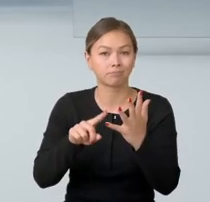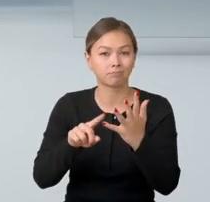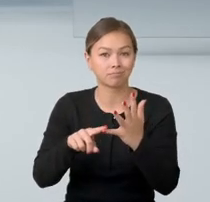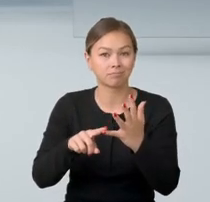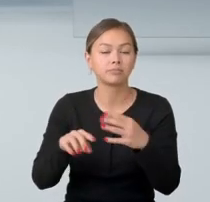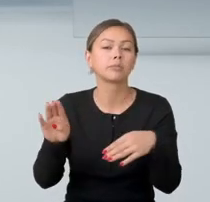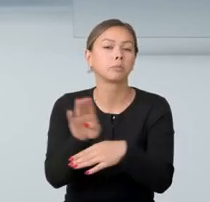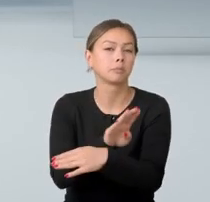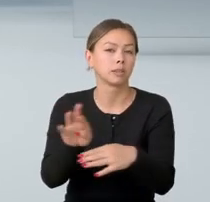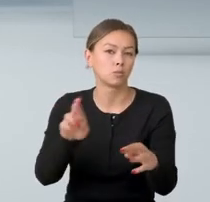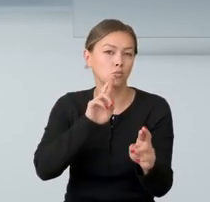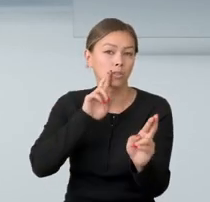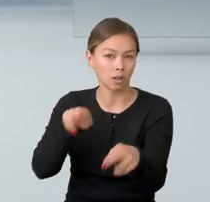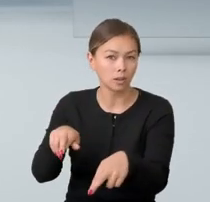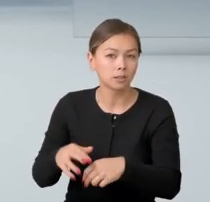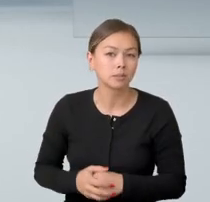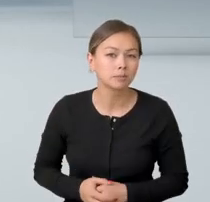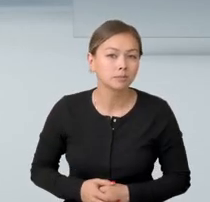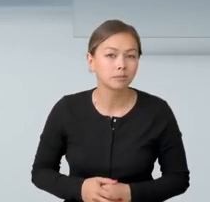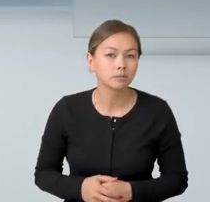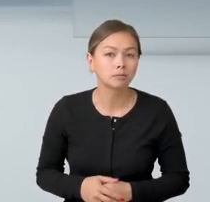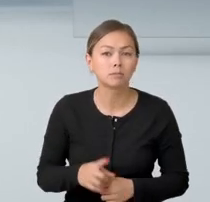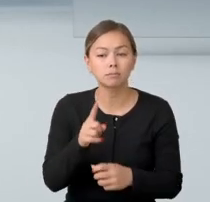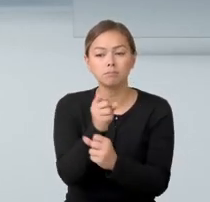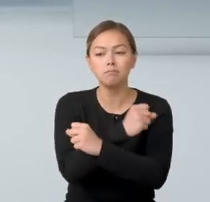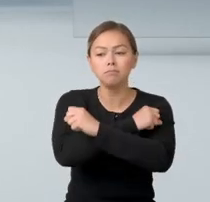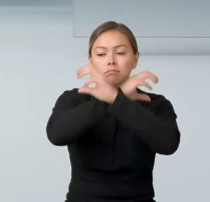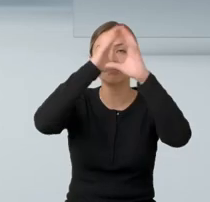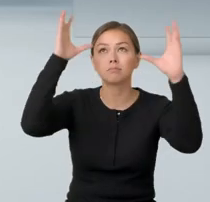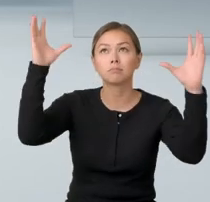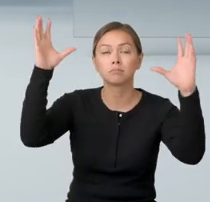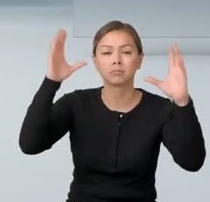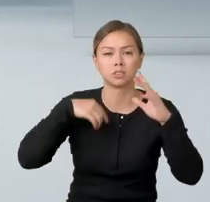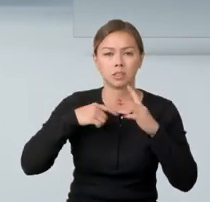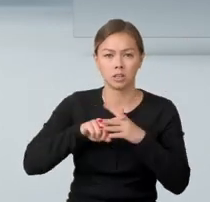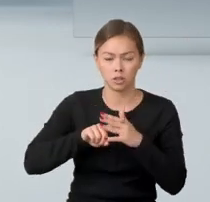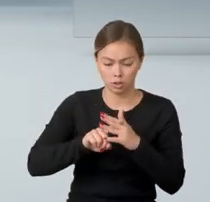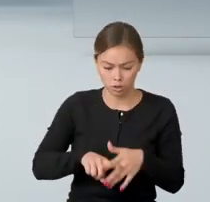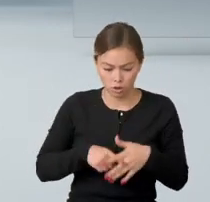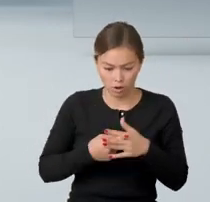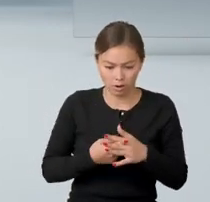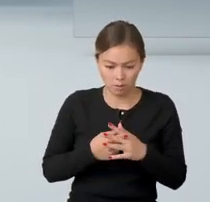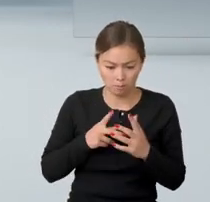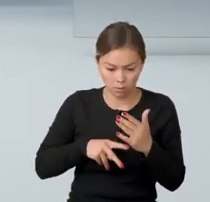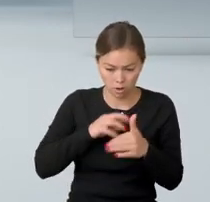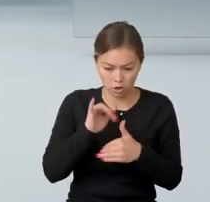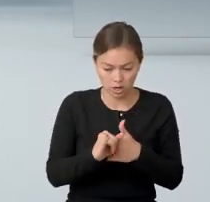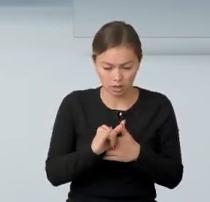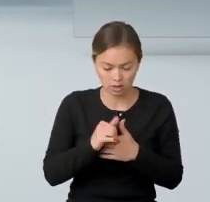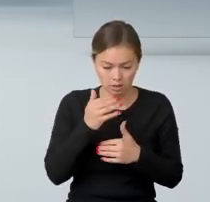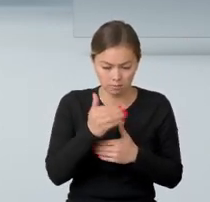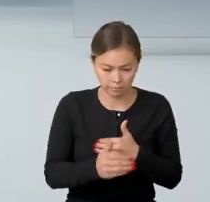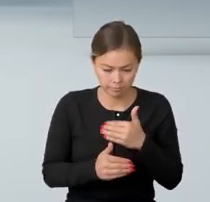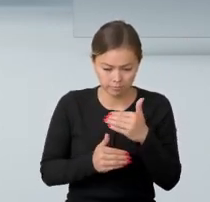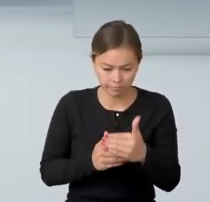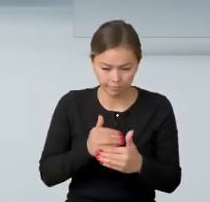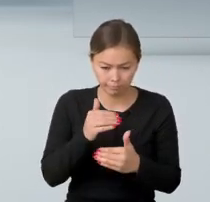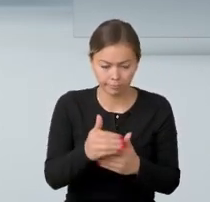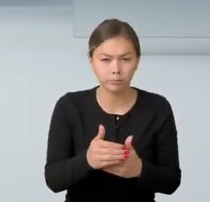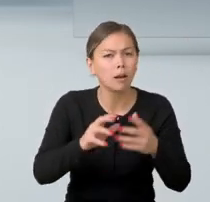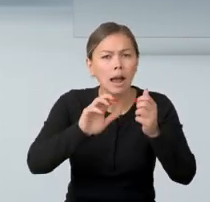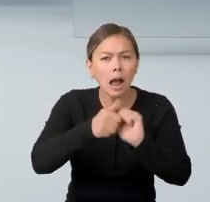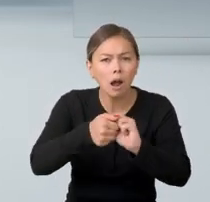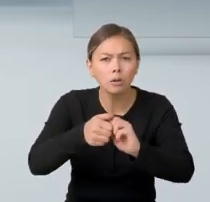fifth tap is the business results because we have to start our project